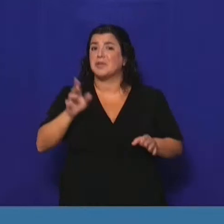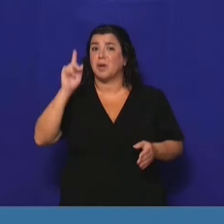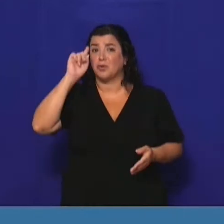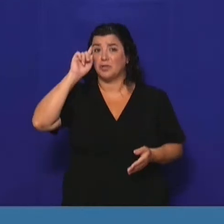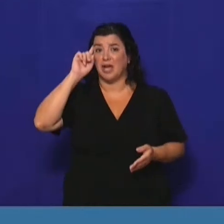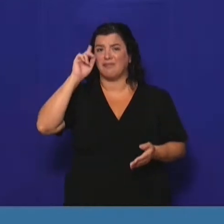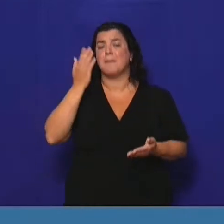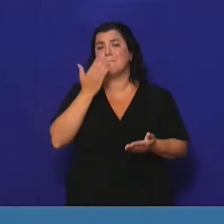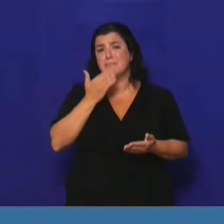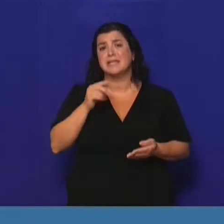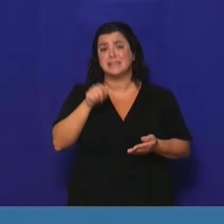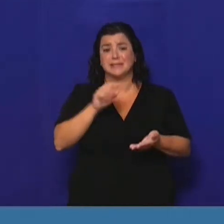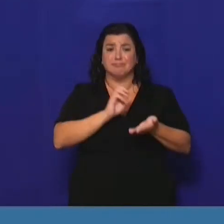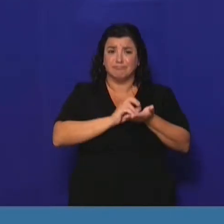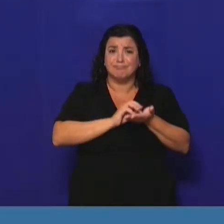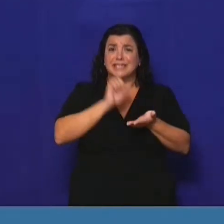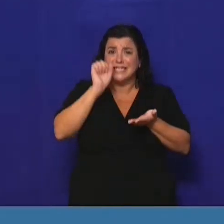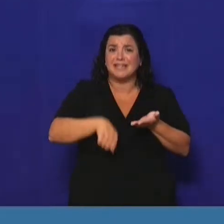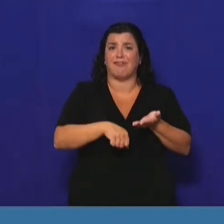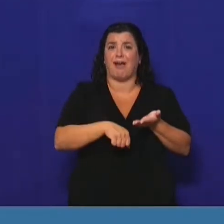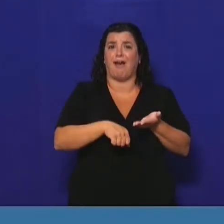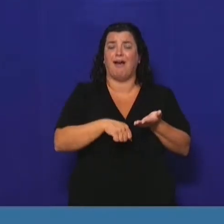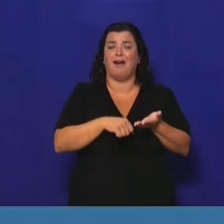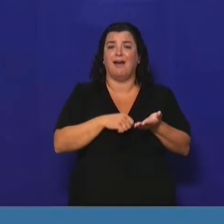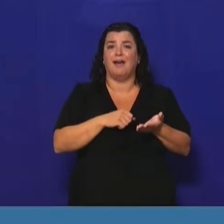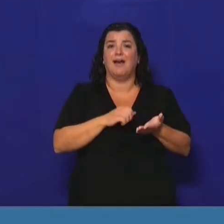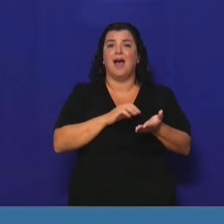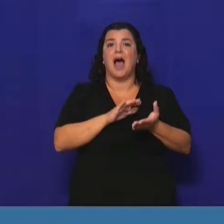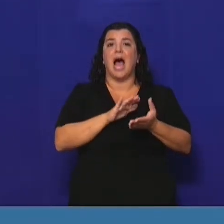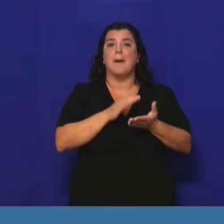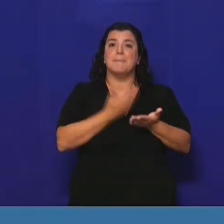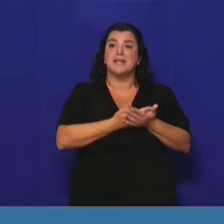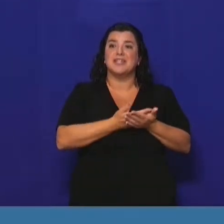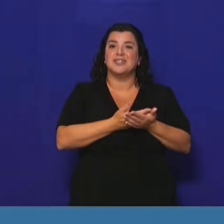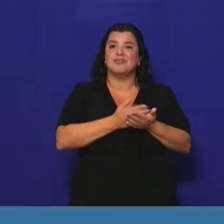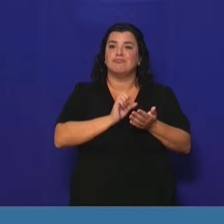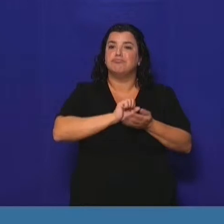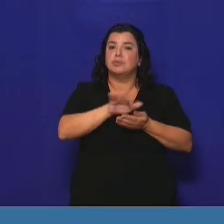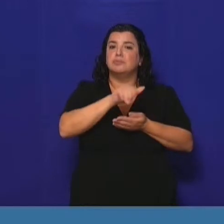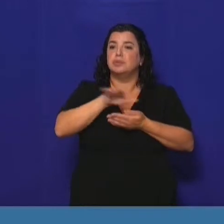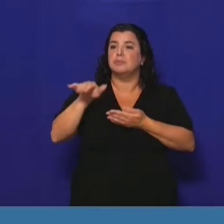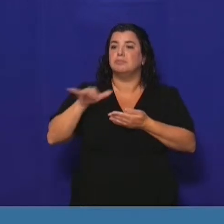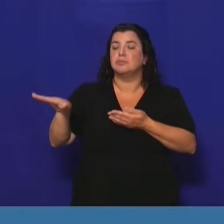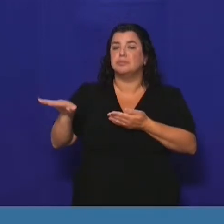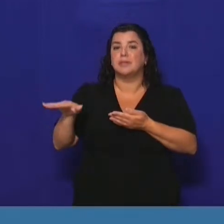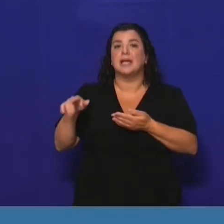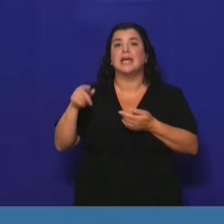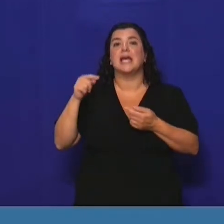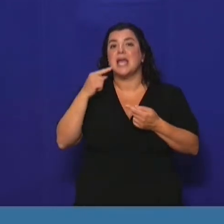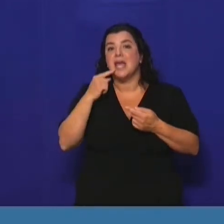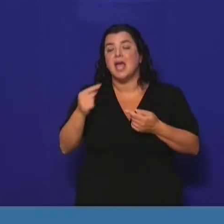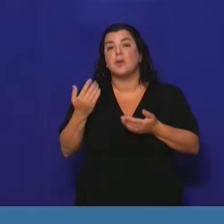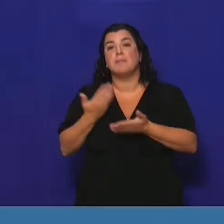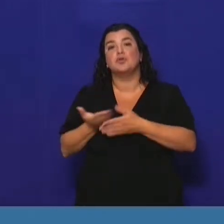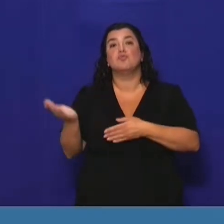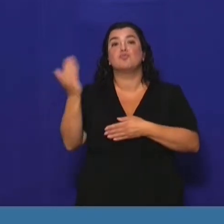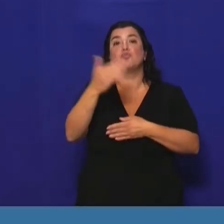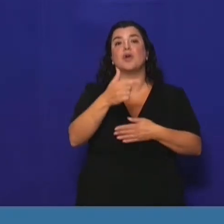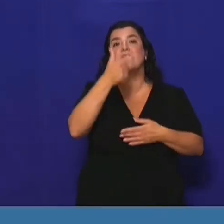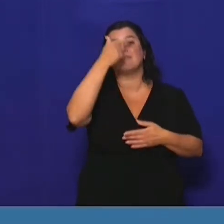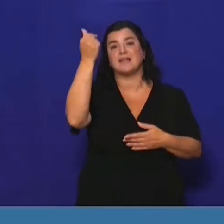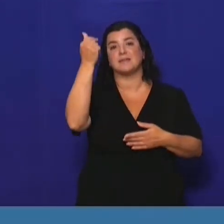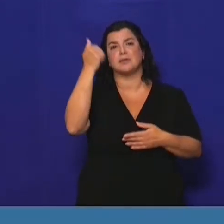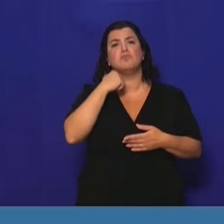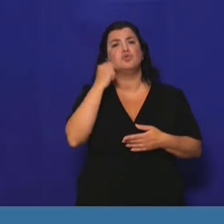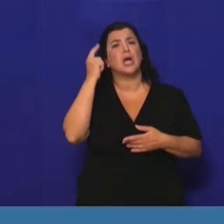kuntatt miegħek jistgħu wkoll ikunu qegħdin japproċċjaw l-111 biex huma wkoll ikun jistgħu